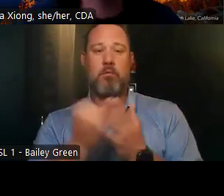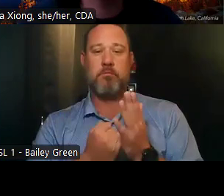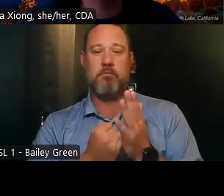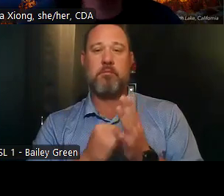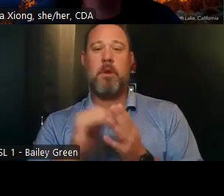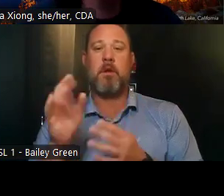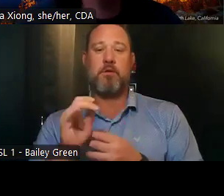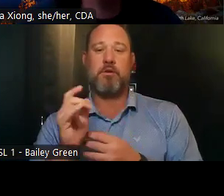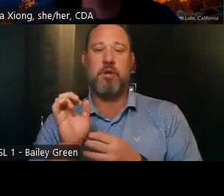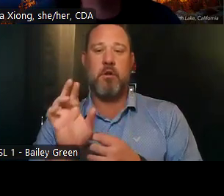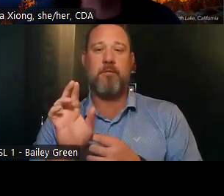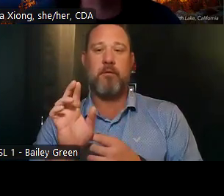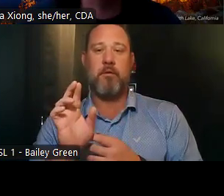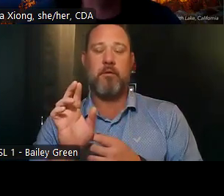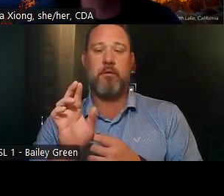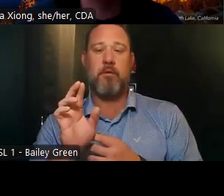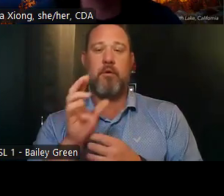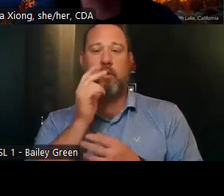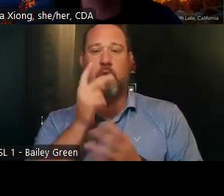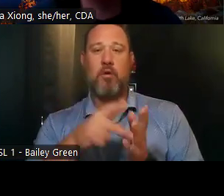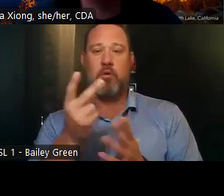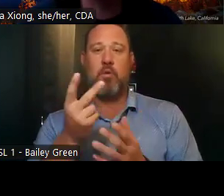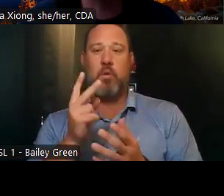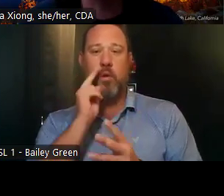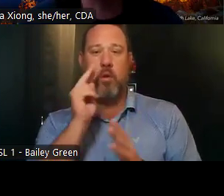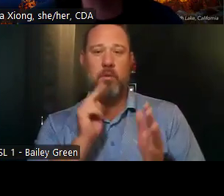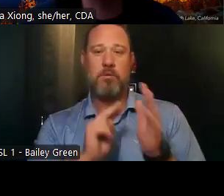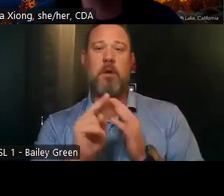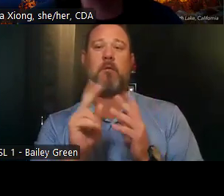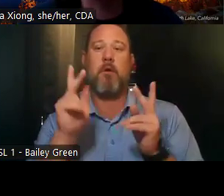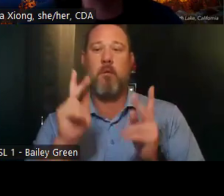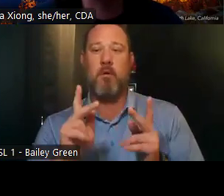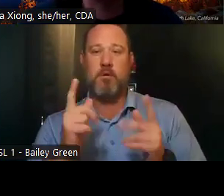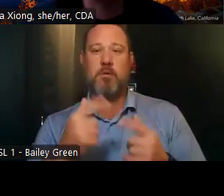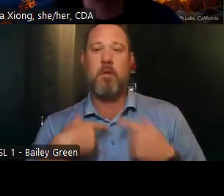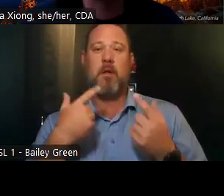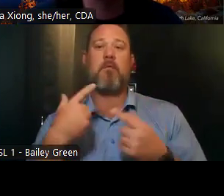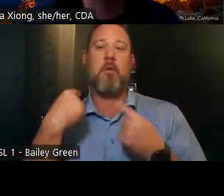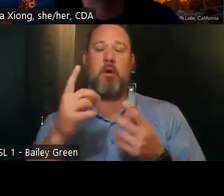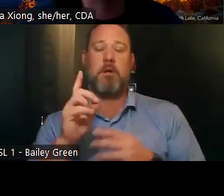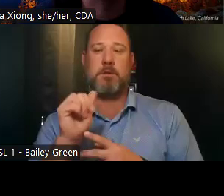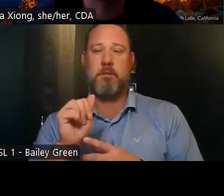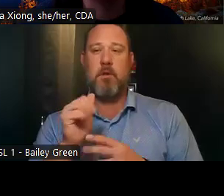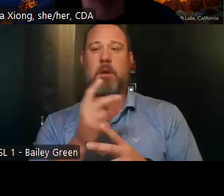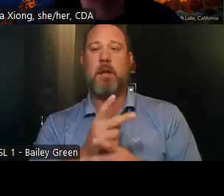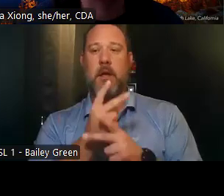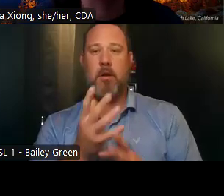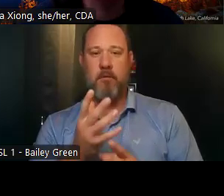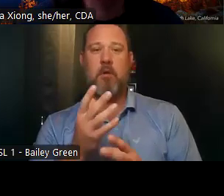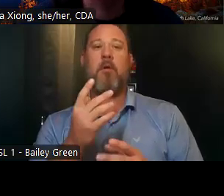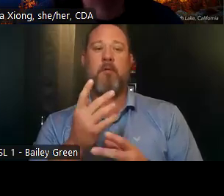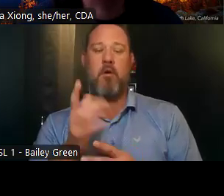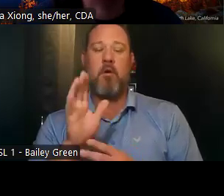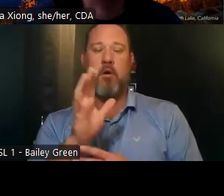have Jennifer, who her dual perspective as both a person with a lifelong disability and a caregiver fuels her